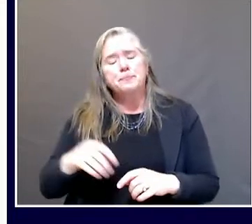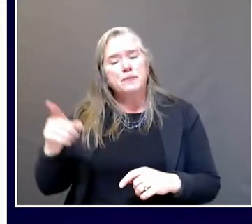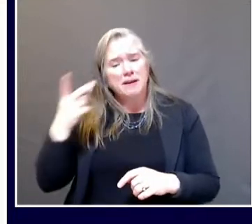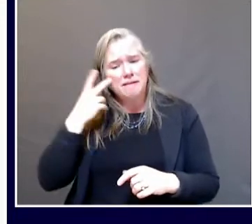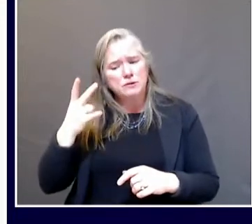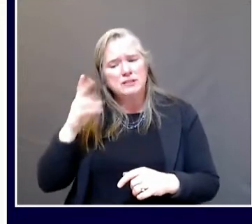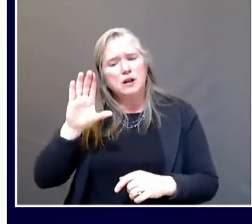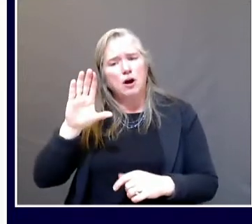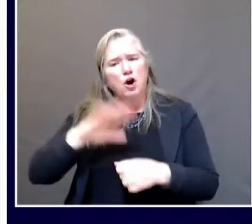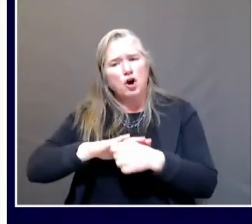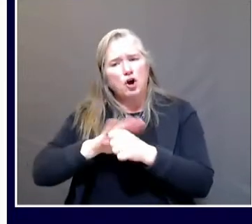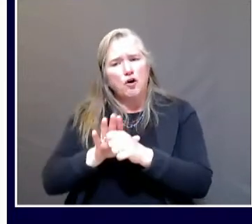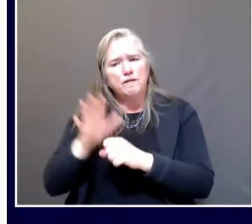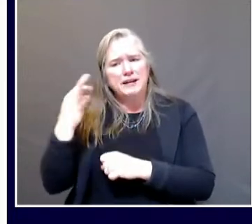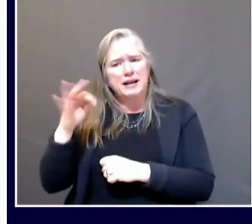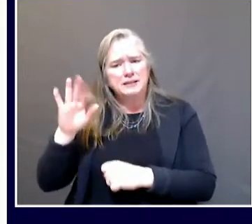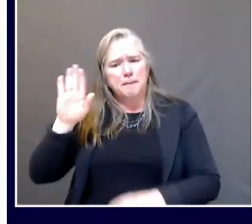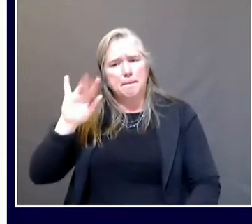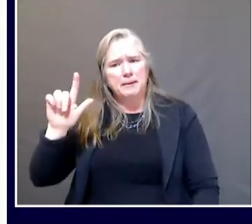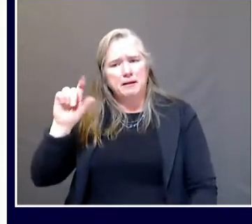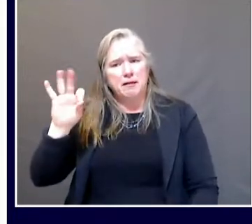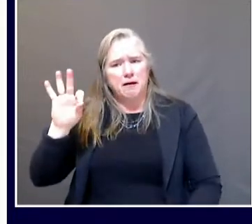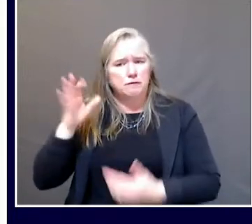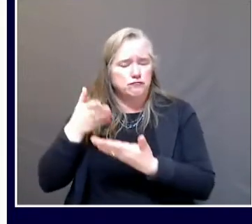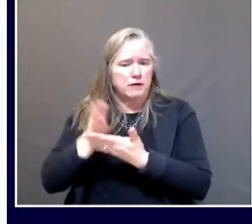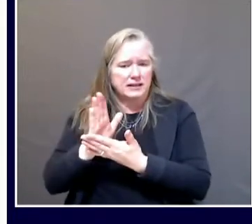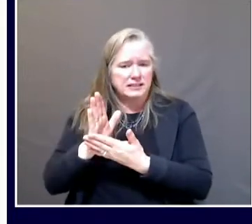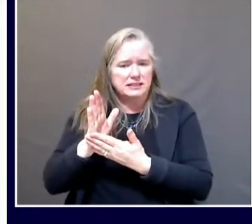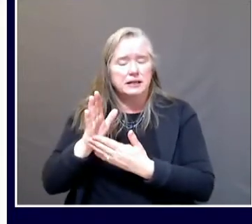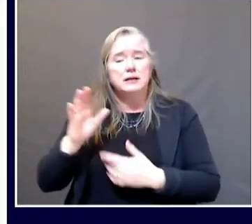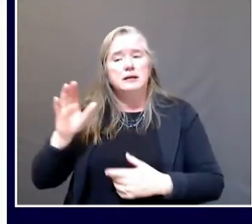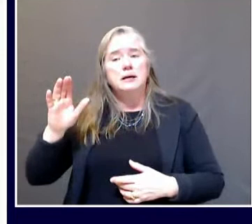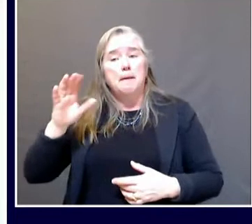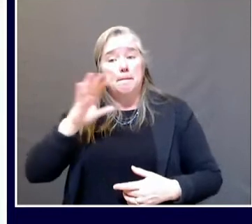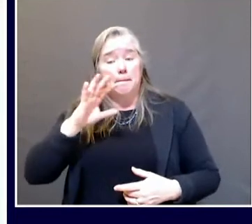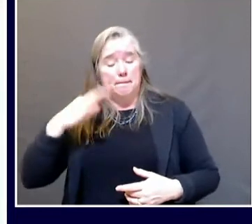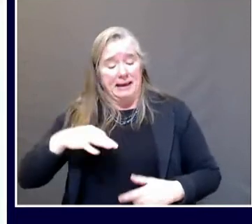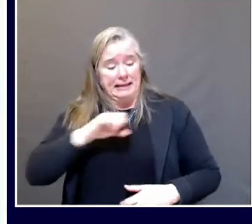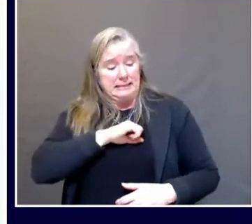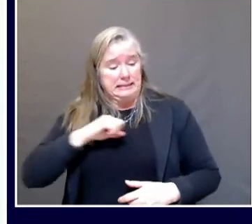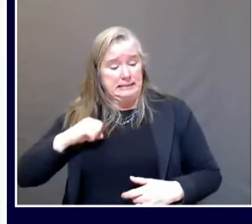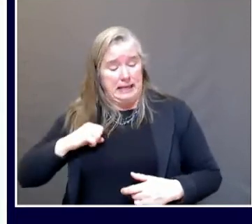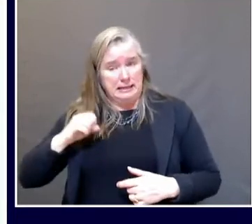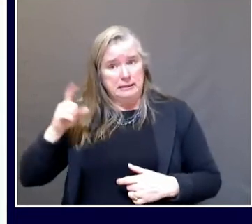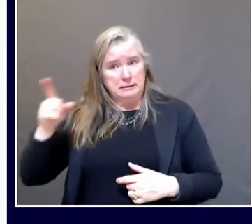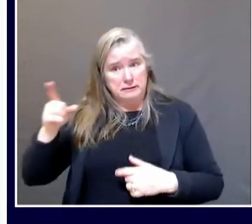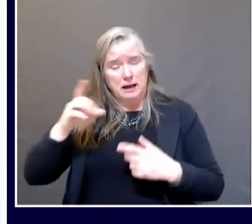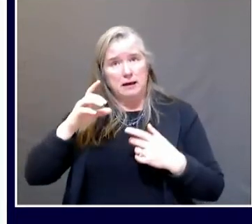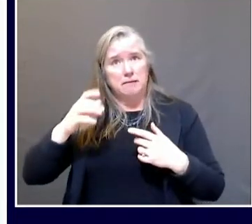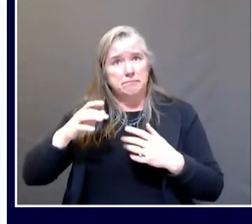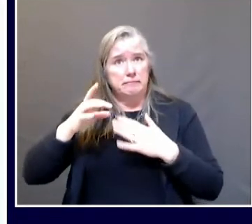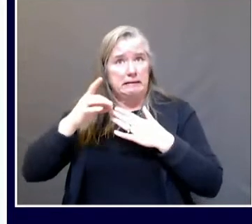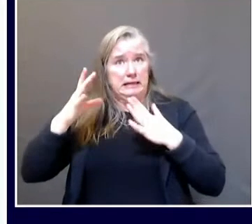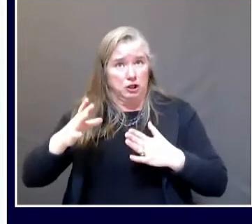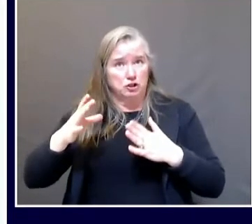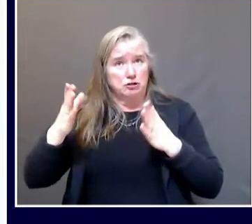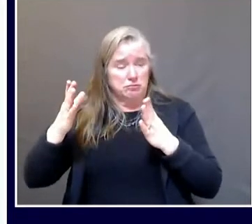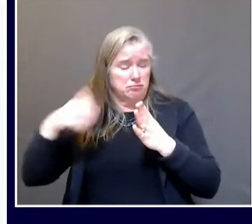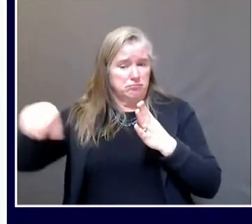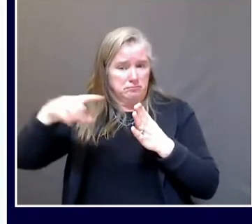from the president of the Maine Senate and the Speaker of the House? Yes, I believe that Governor Mills did express